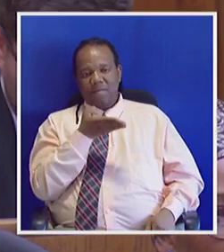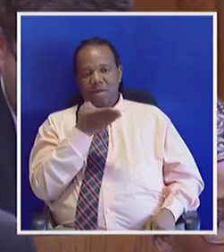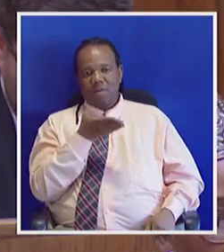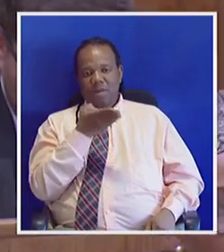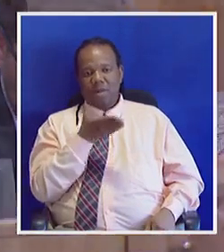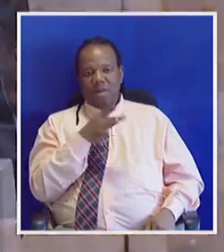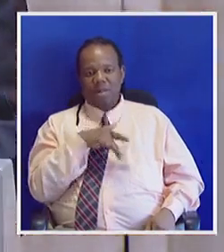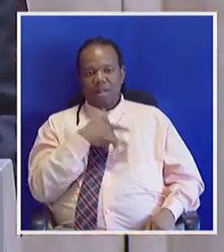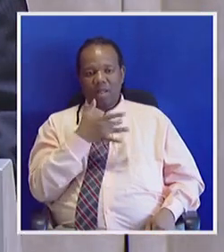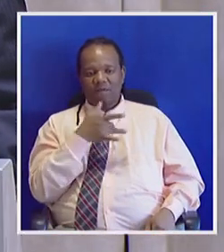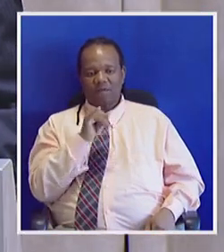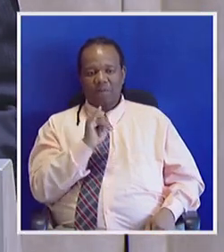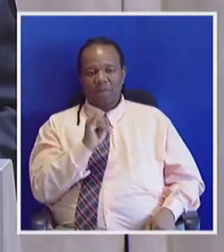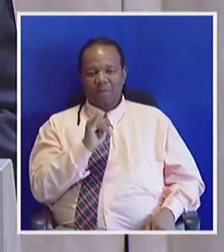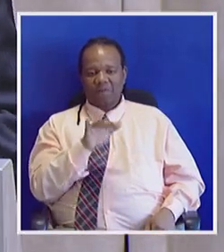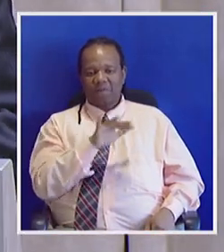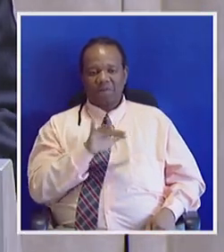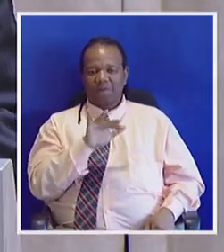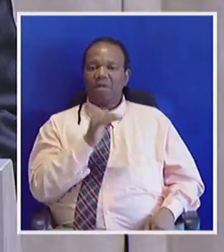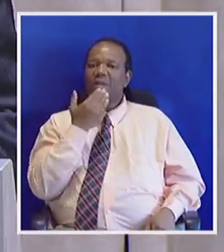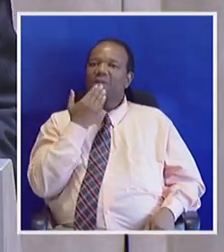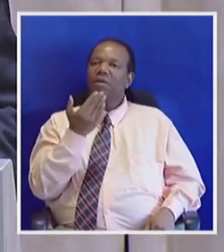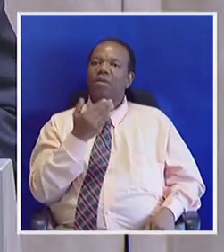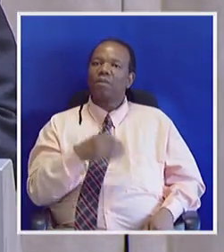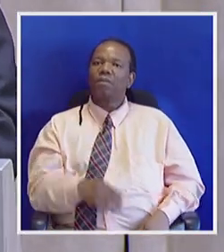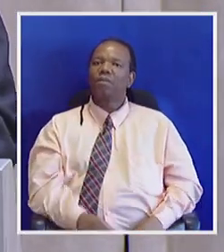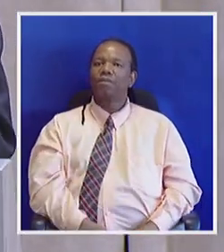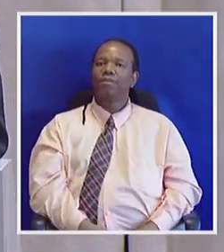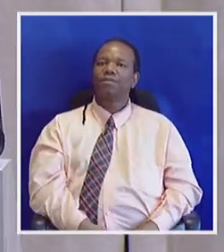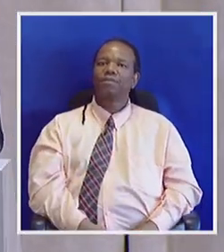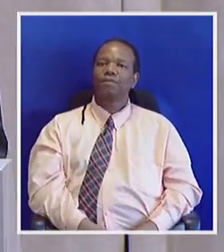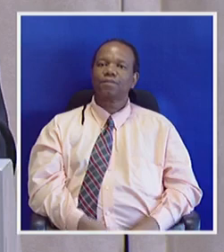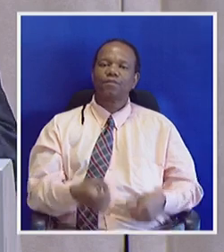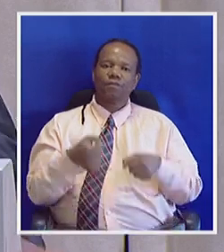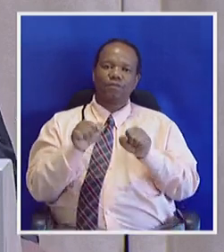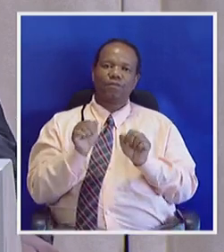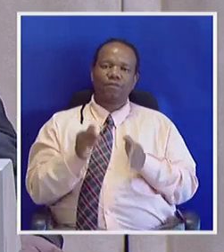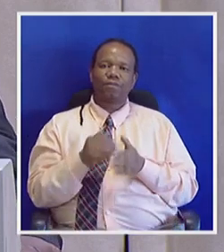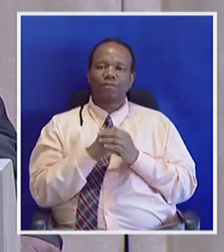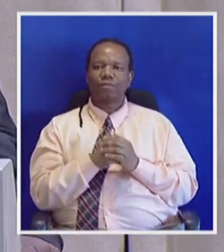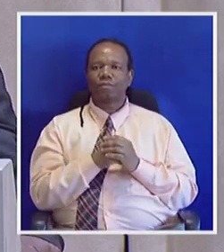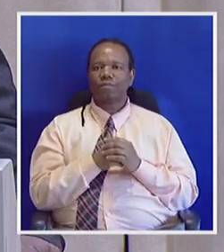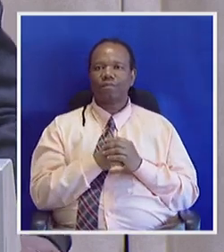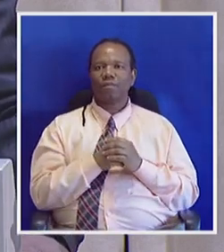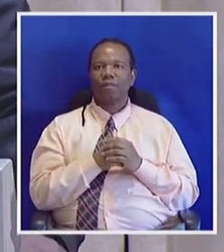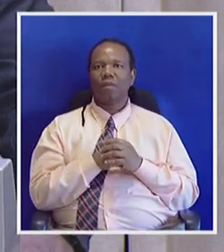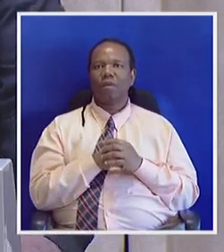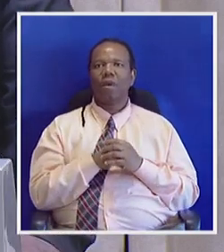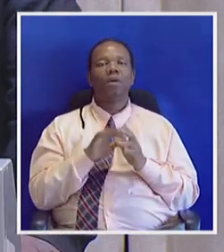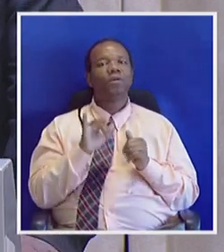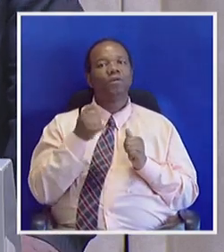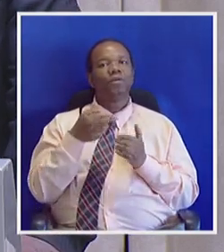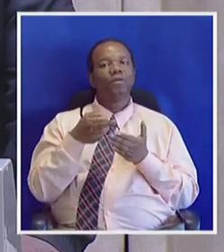mongadi Deputy President Modula Stulo re ile ra e utlwa tlaleo yona eno ya